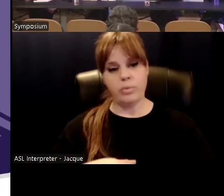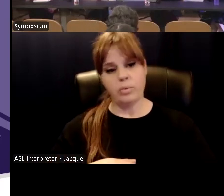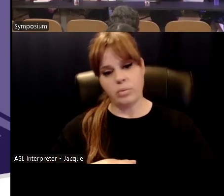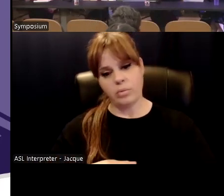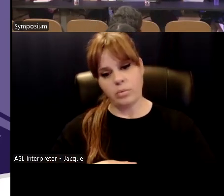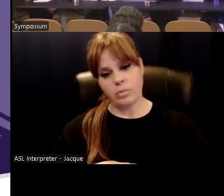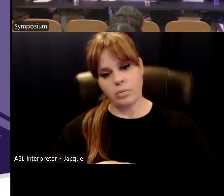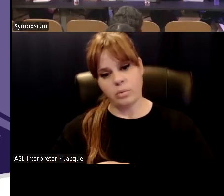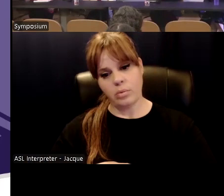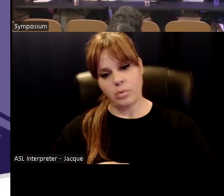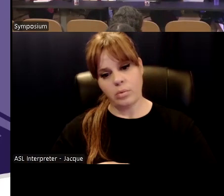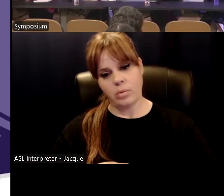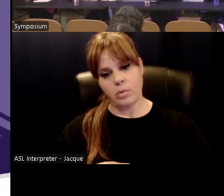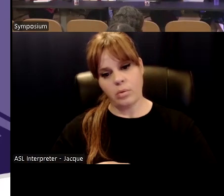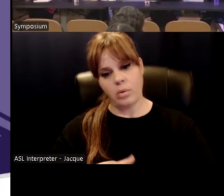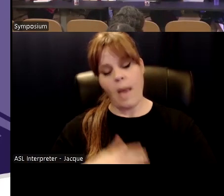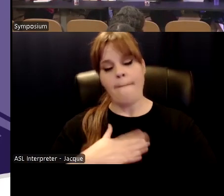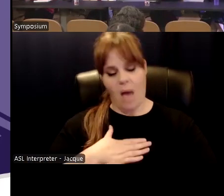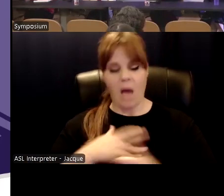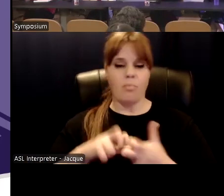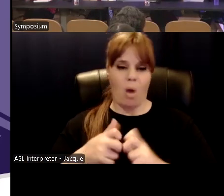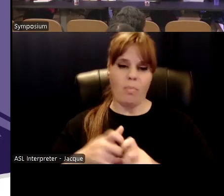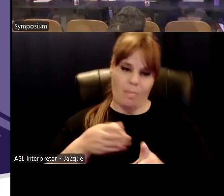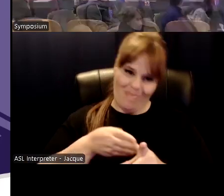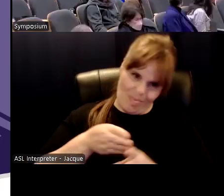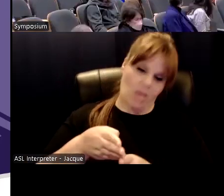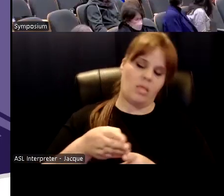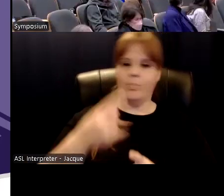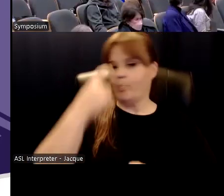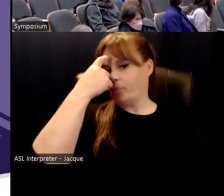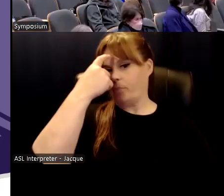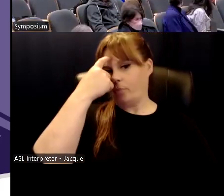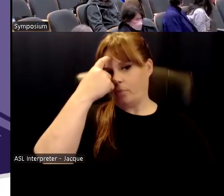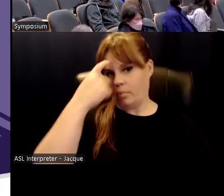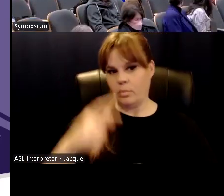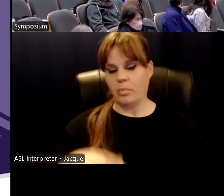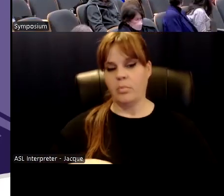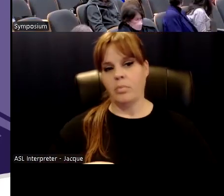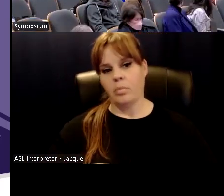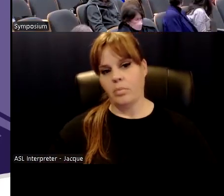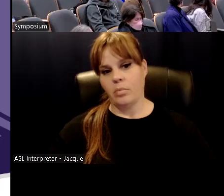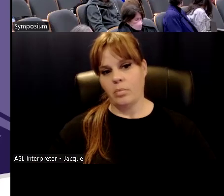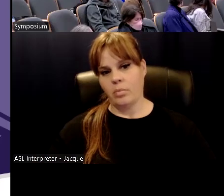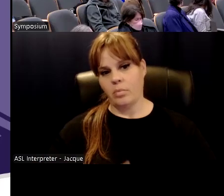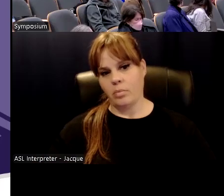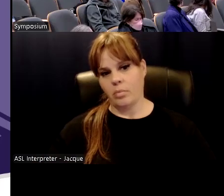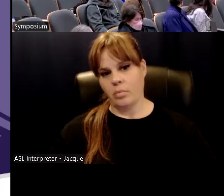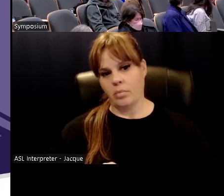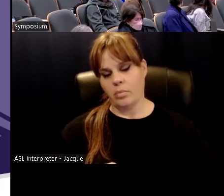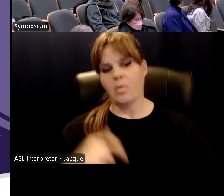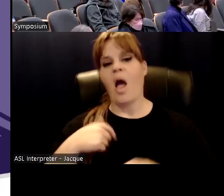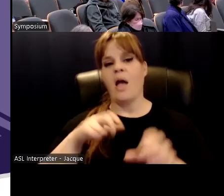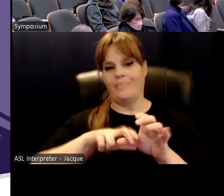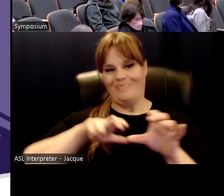problem is cognitive. I had to step down from full-time and